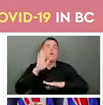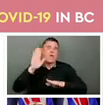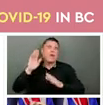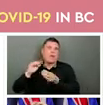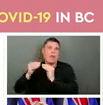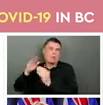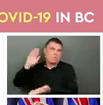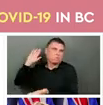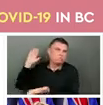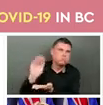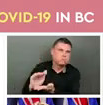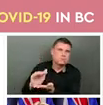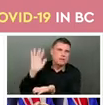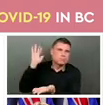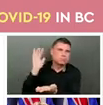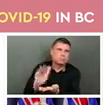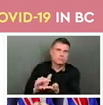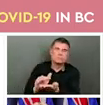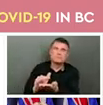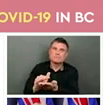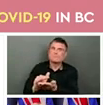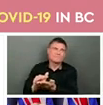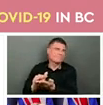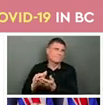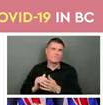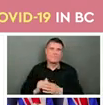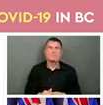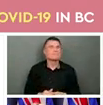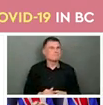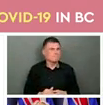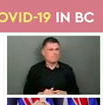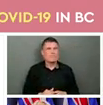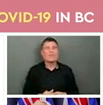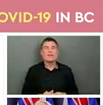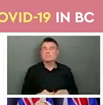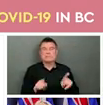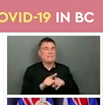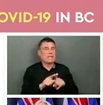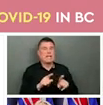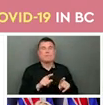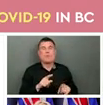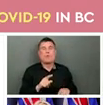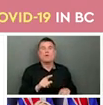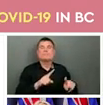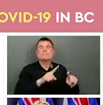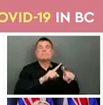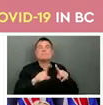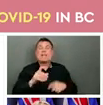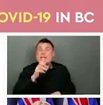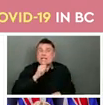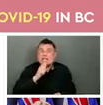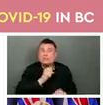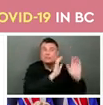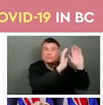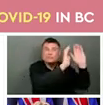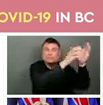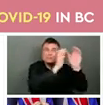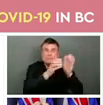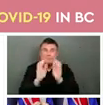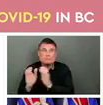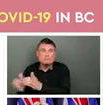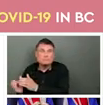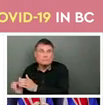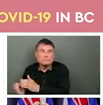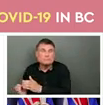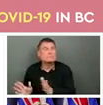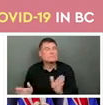same thing with age groups. The bottom purple line, again, reflects the power of the vaccines that we have,